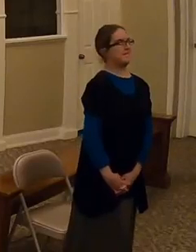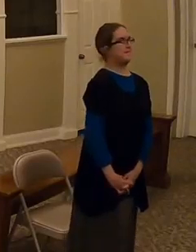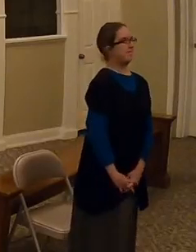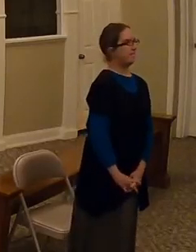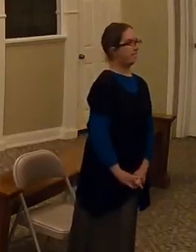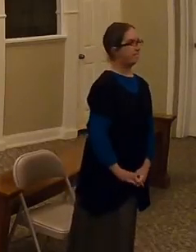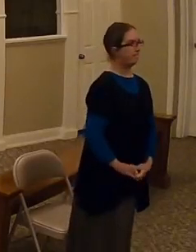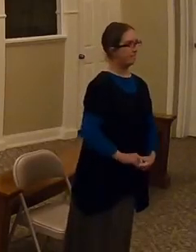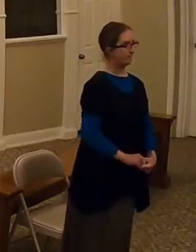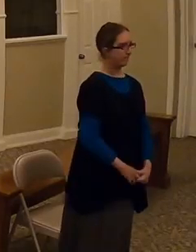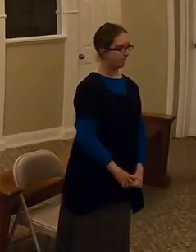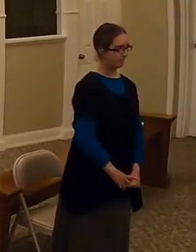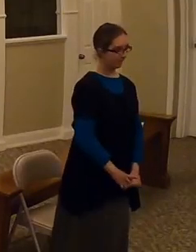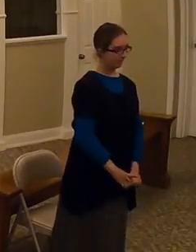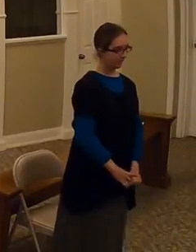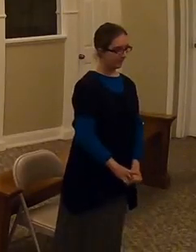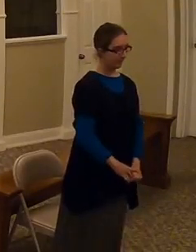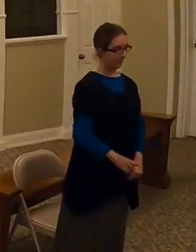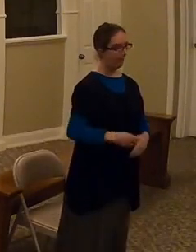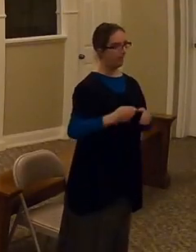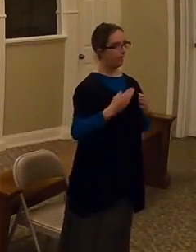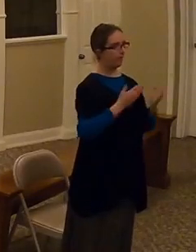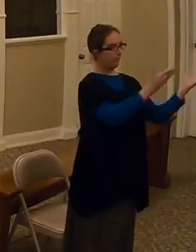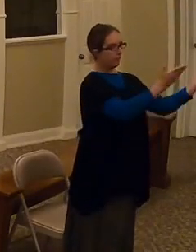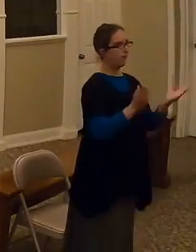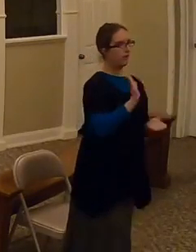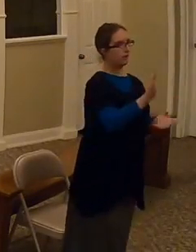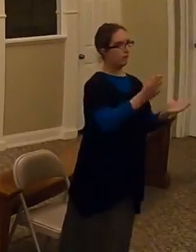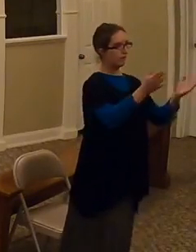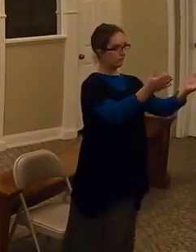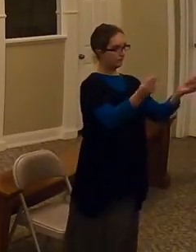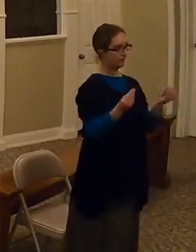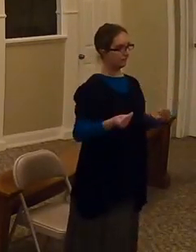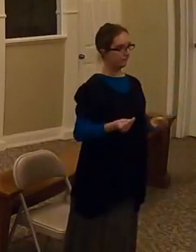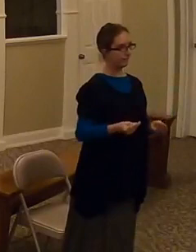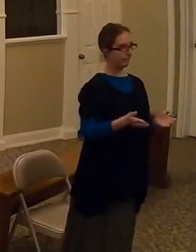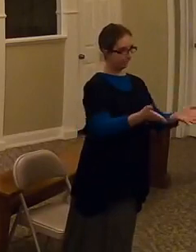and honor and praise in Jesus' name. Bring your offering unto the Lord.